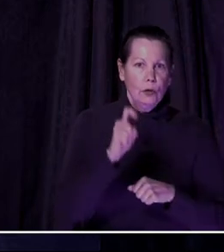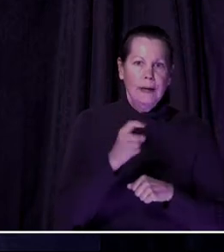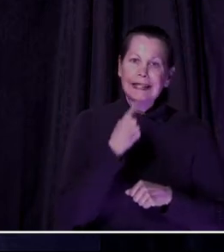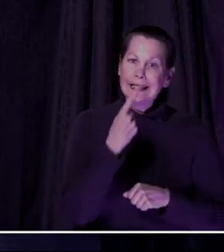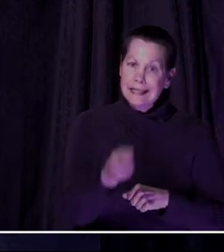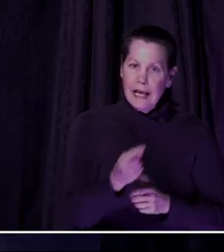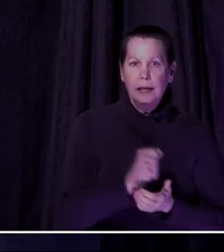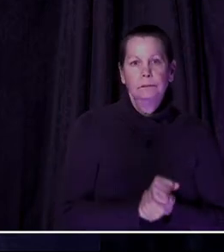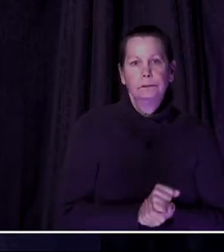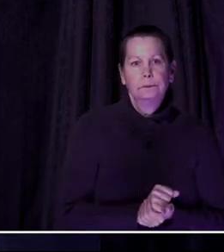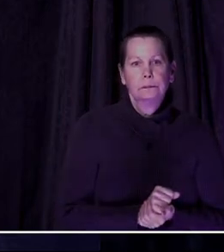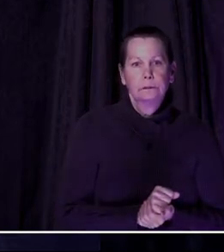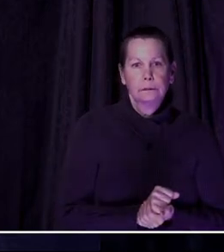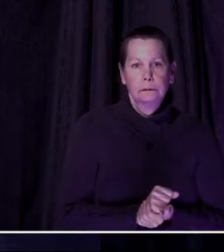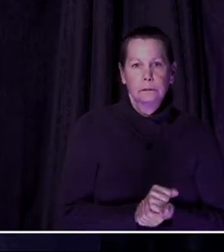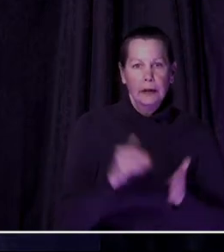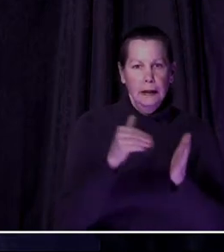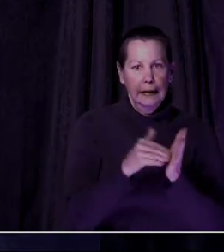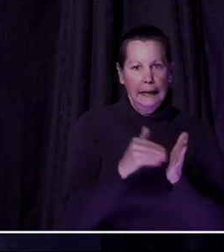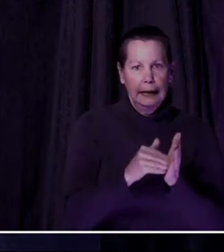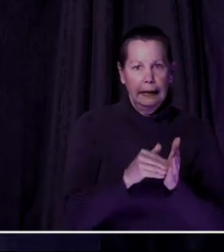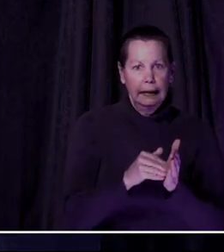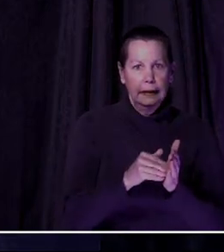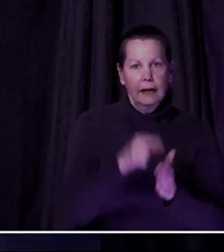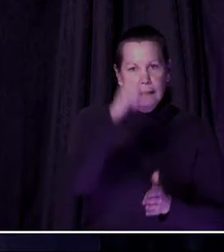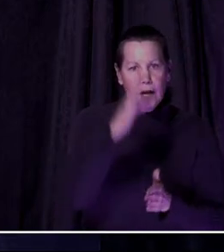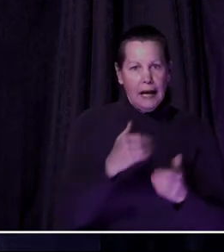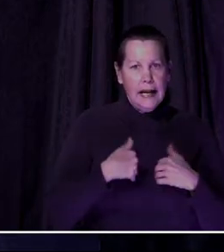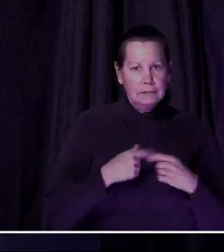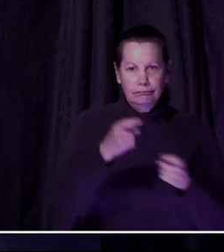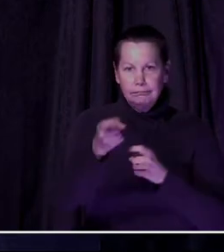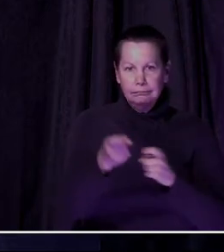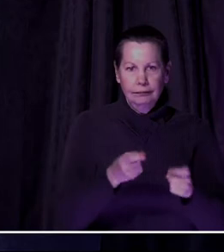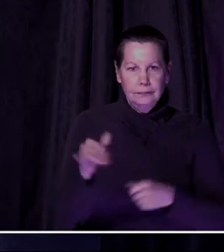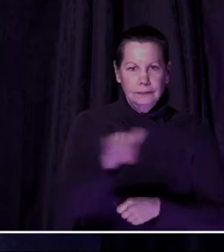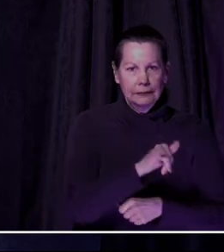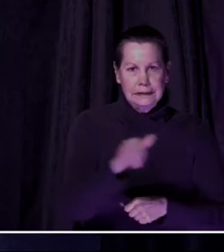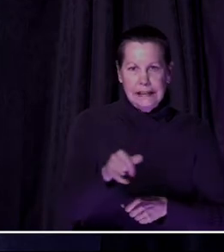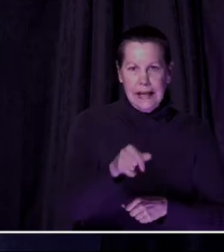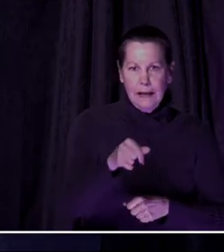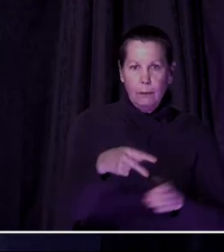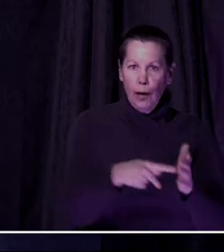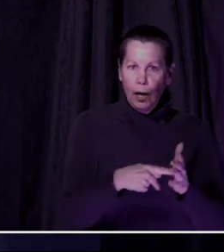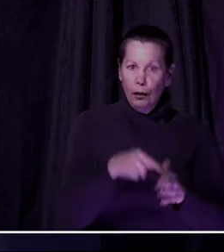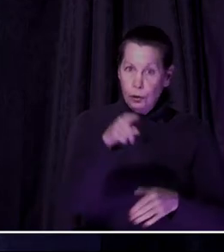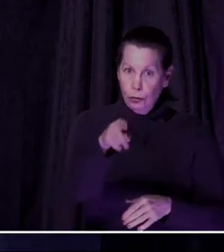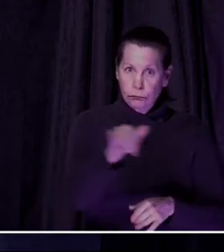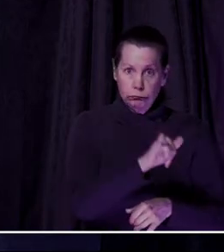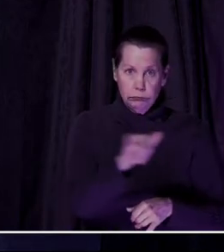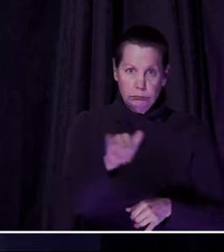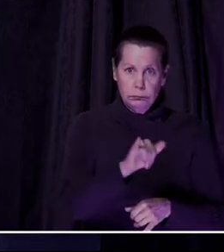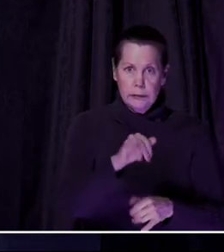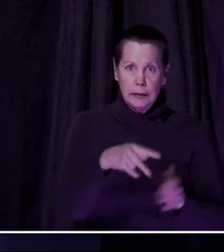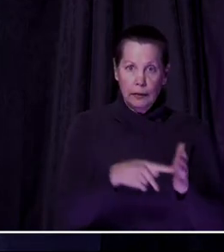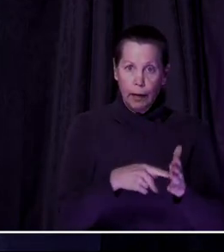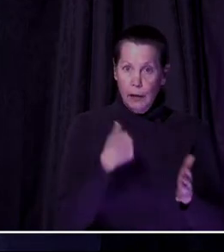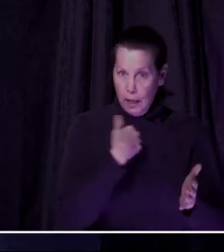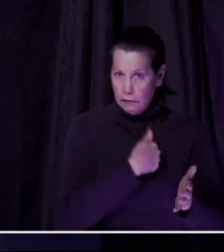say. Again, God's got you like he has Paul. You, just like Paul, speaking of